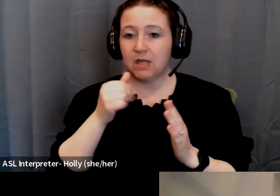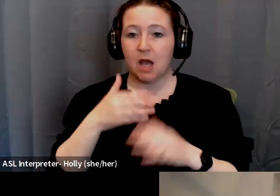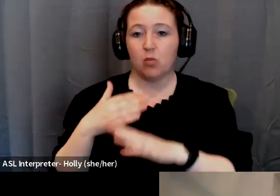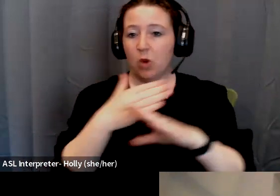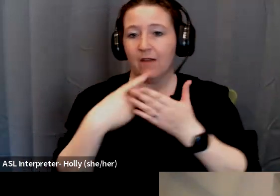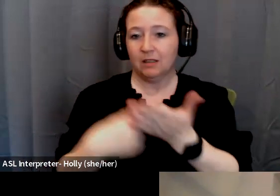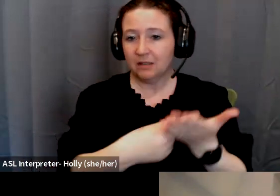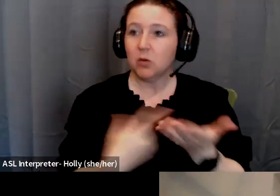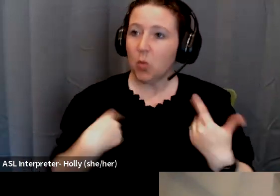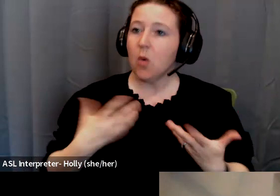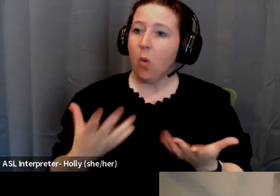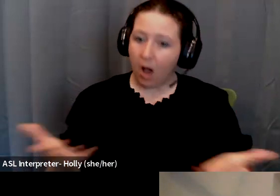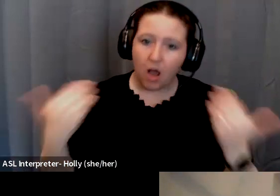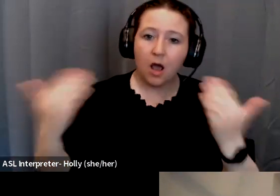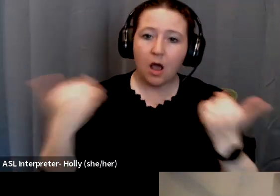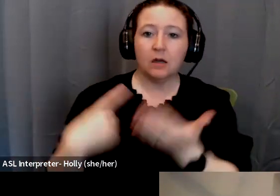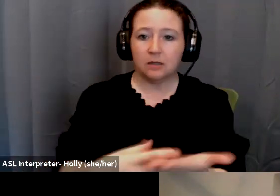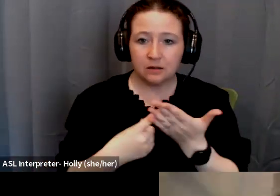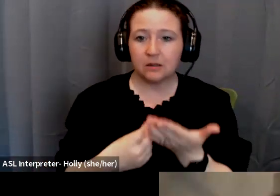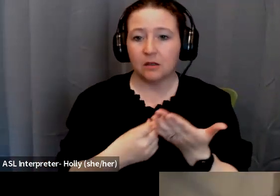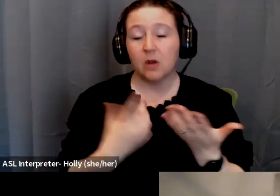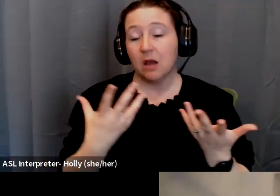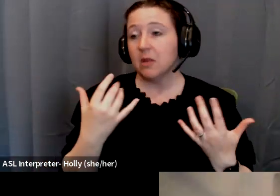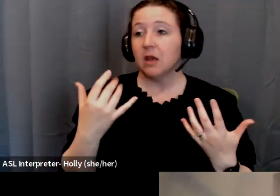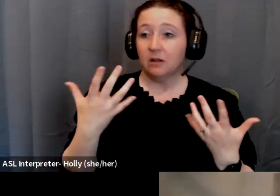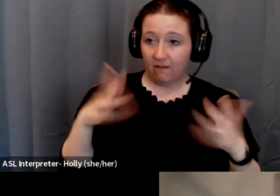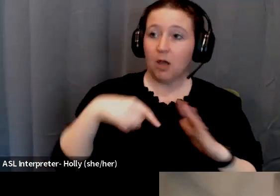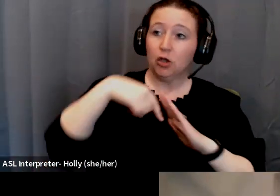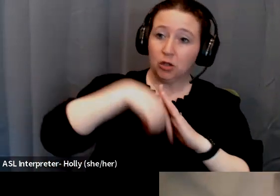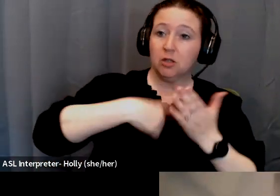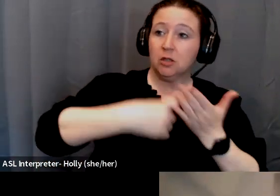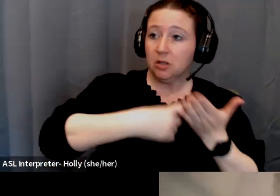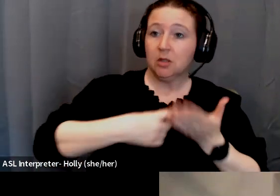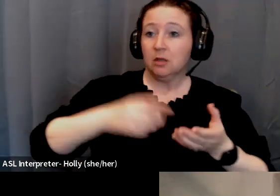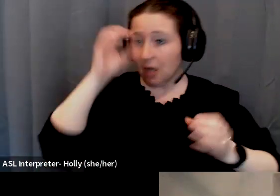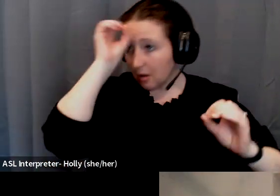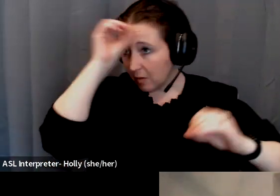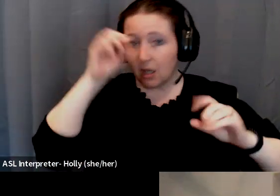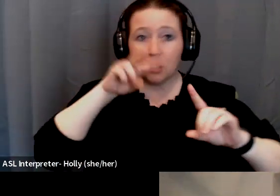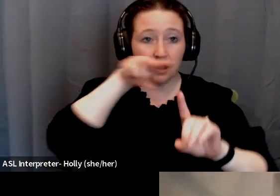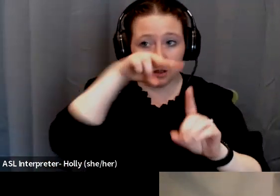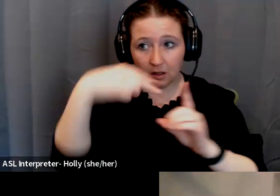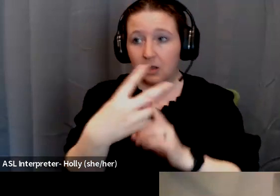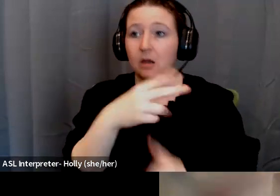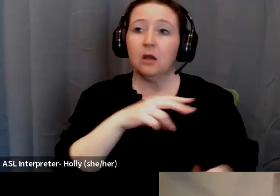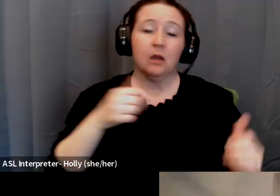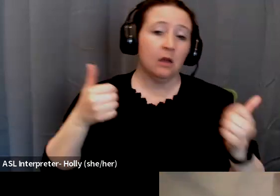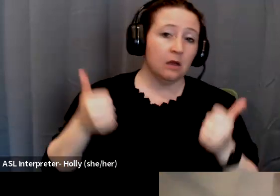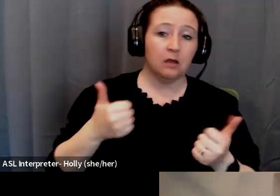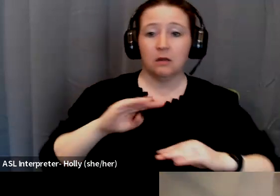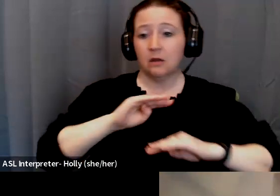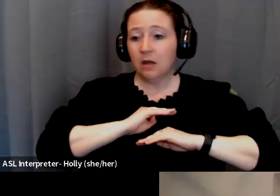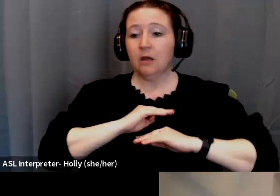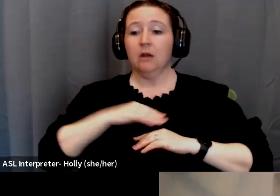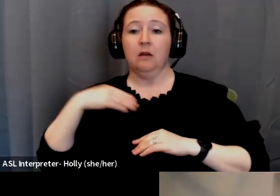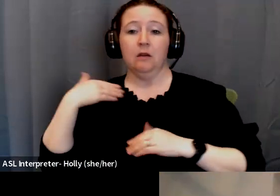want to shut off discussion unless we've had a really thorough airing of all the different diverse views that all of you and everybody else